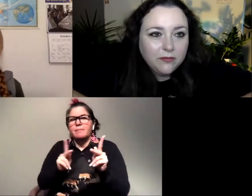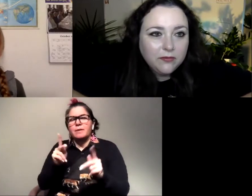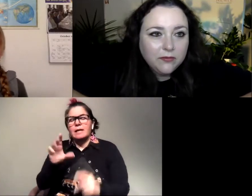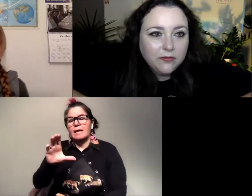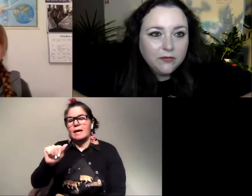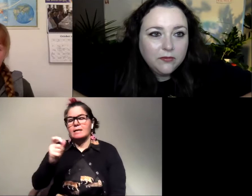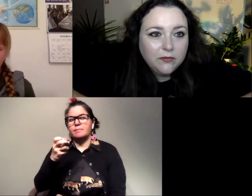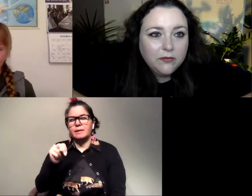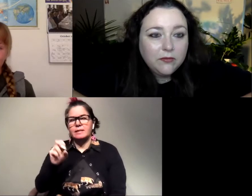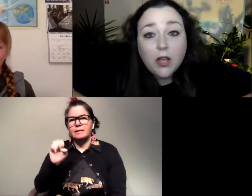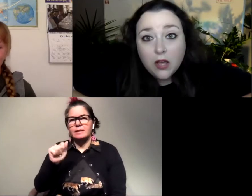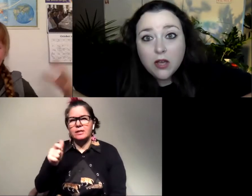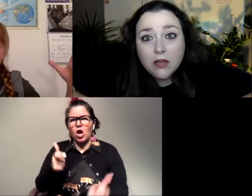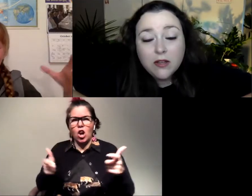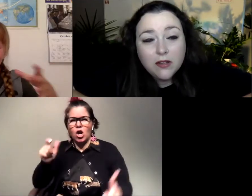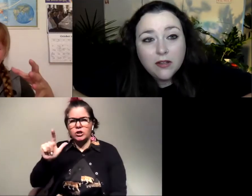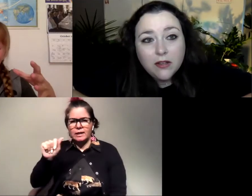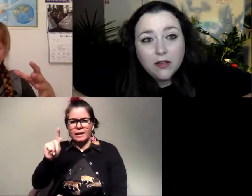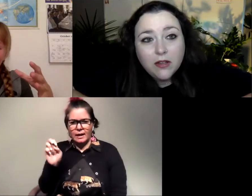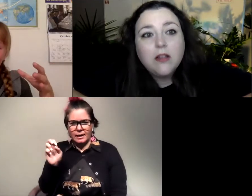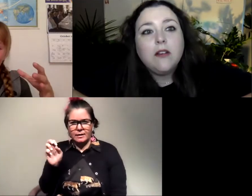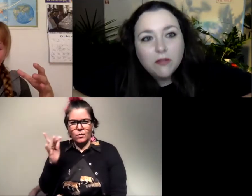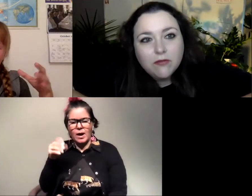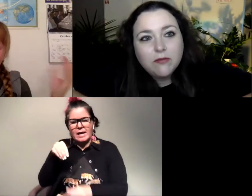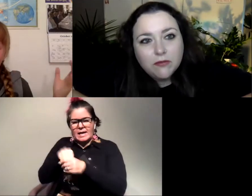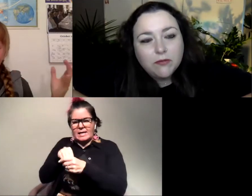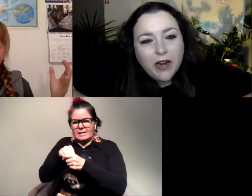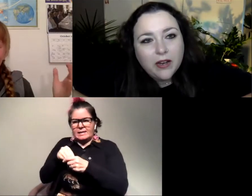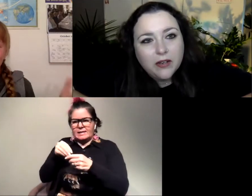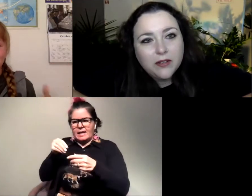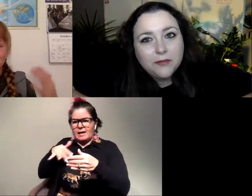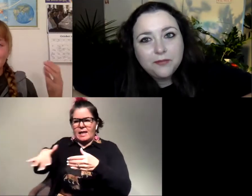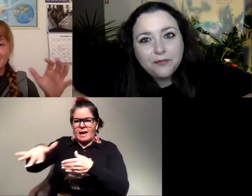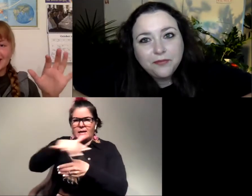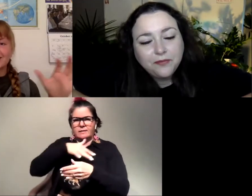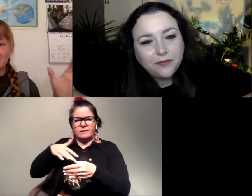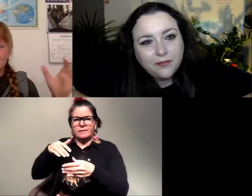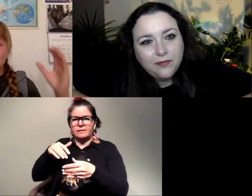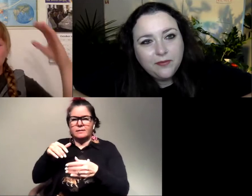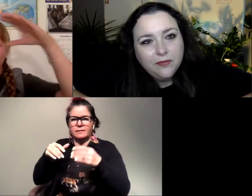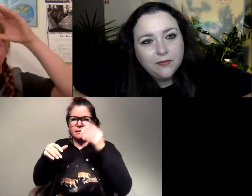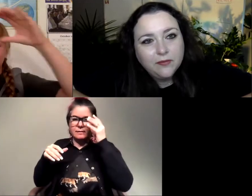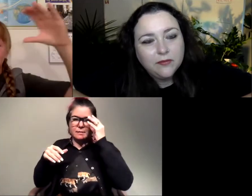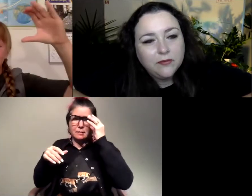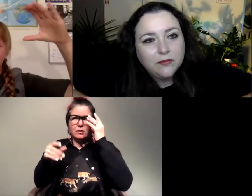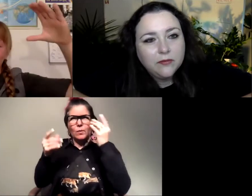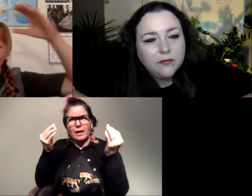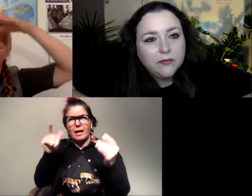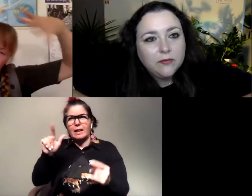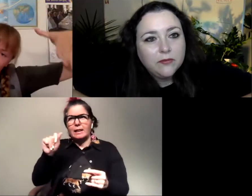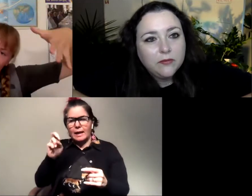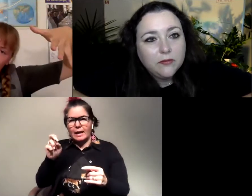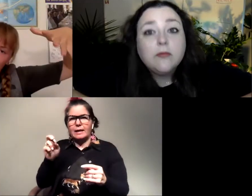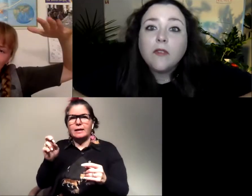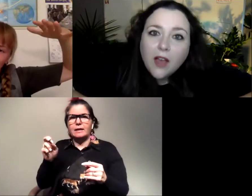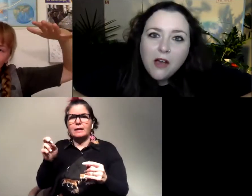as the largest lake just because it's an inland body of water. Right. So I think a lot of the time you can think of lakes as a general